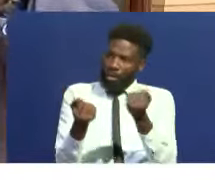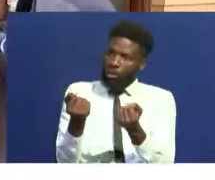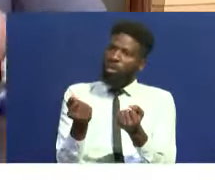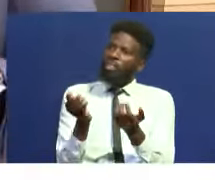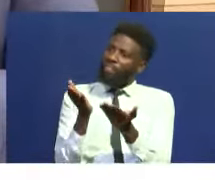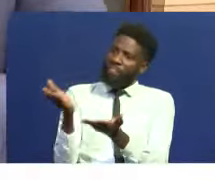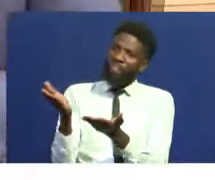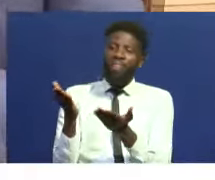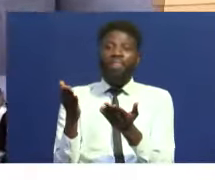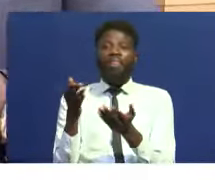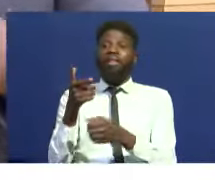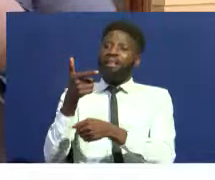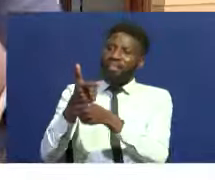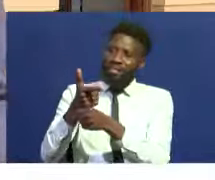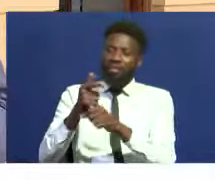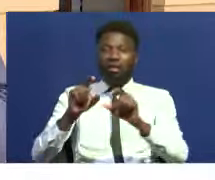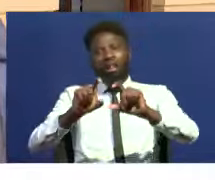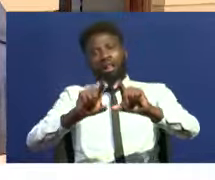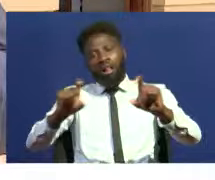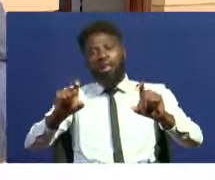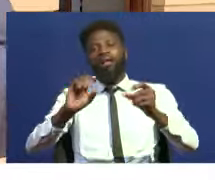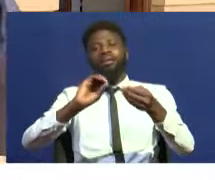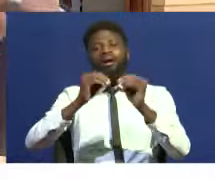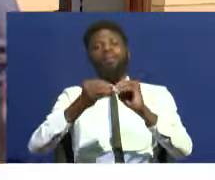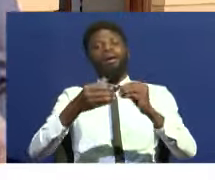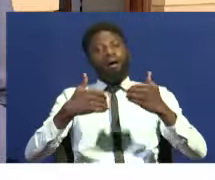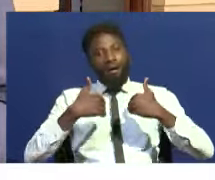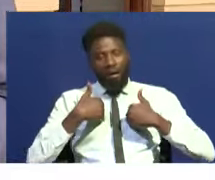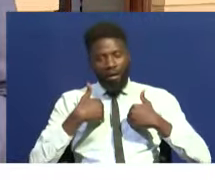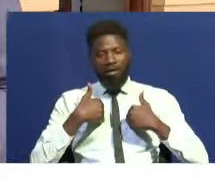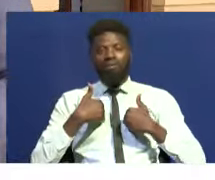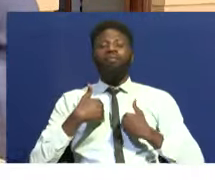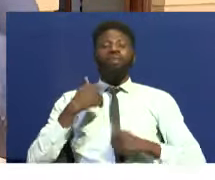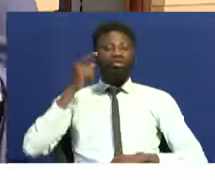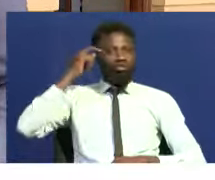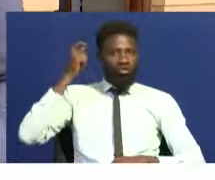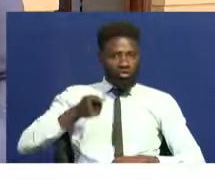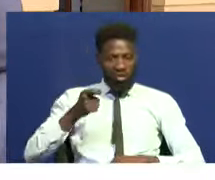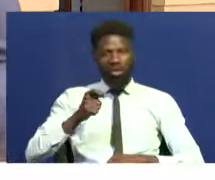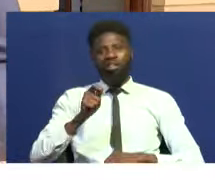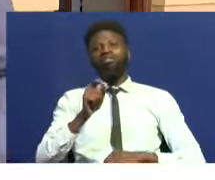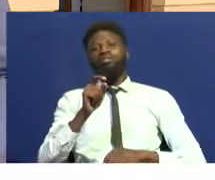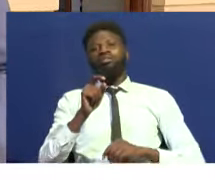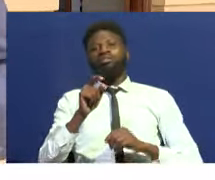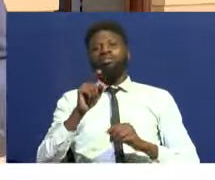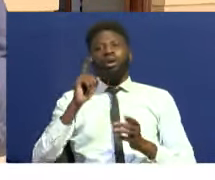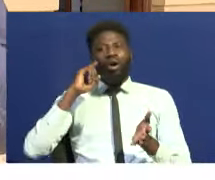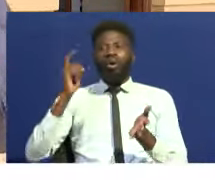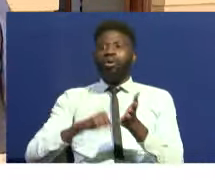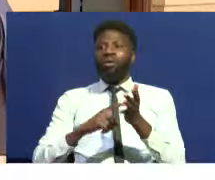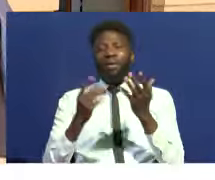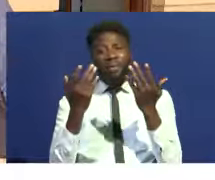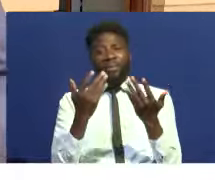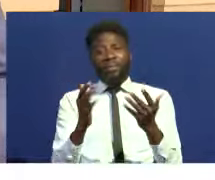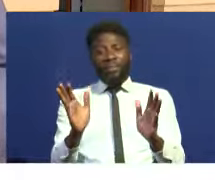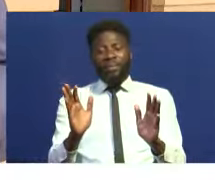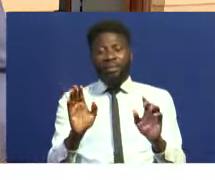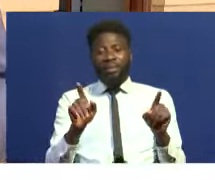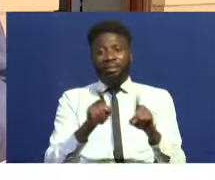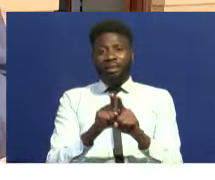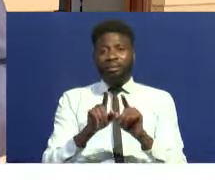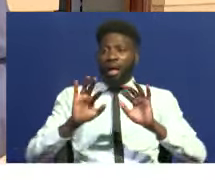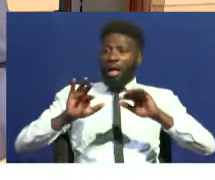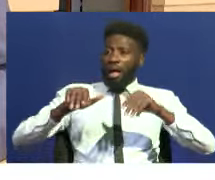have even recorded the number plates before court, and the judge was able to write down that and the circumstances under which the gentleman